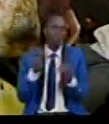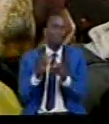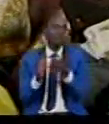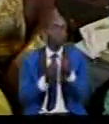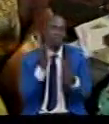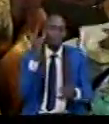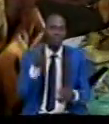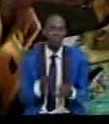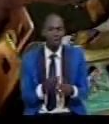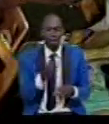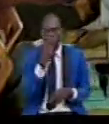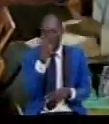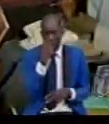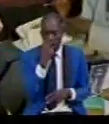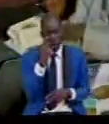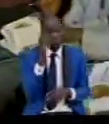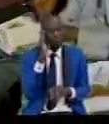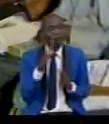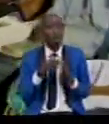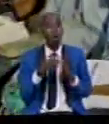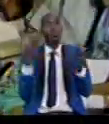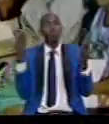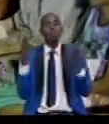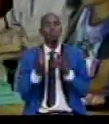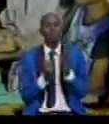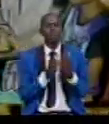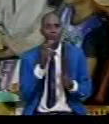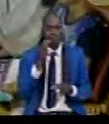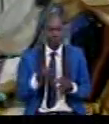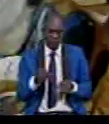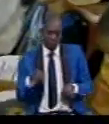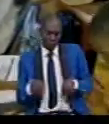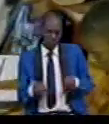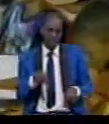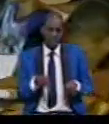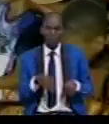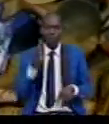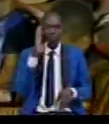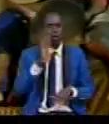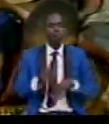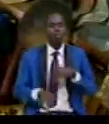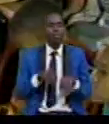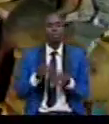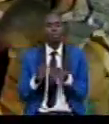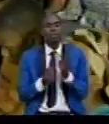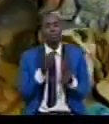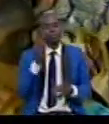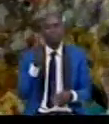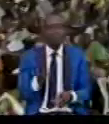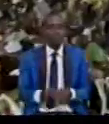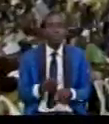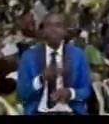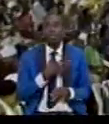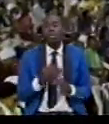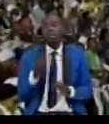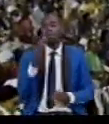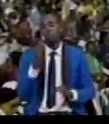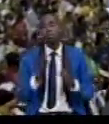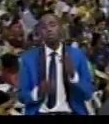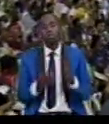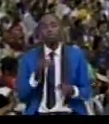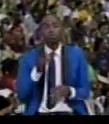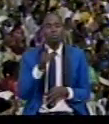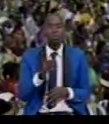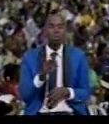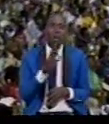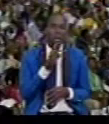Blind eyes will open. The lame will rise up and walk. And if you're on radio, if you are